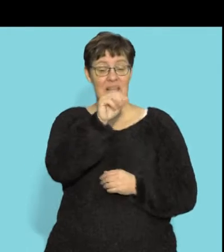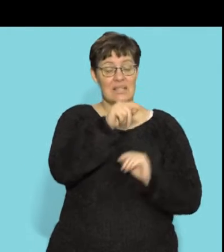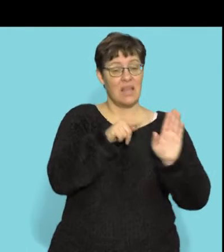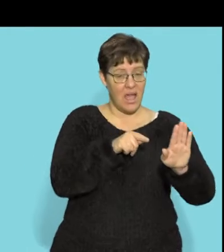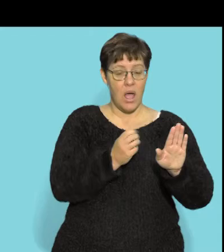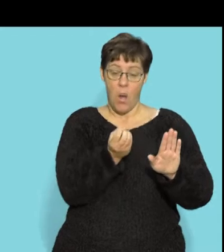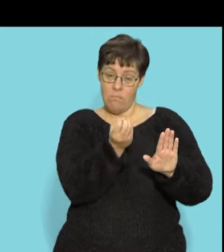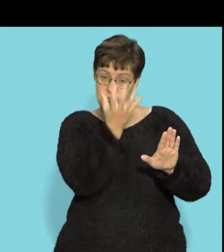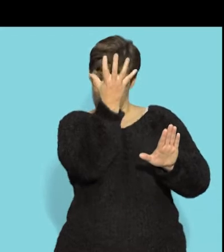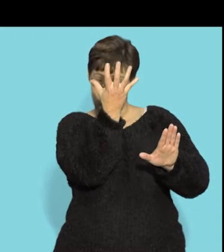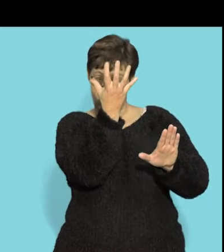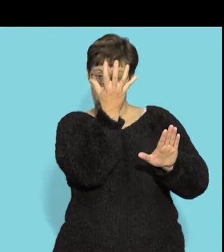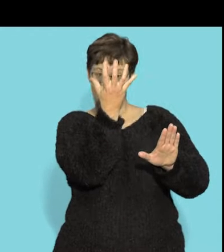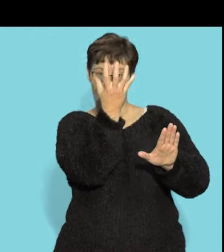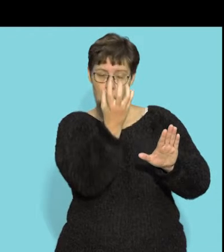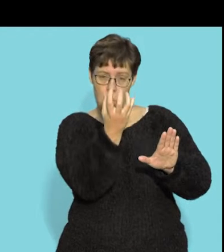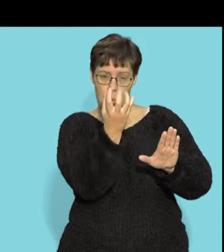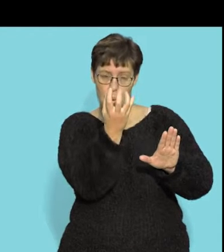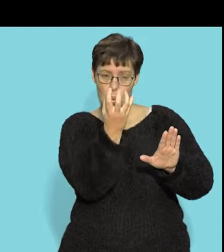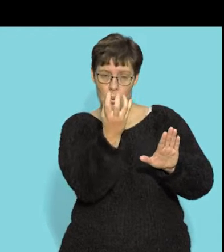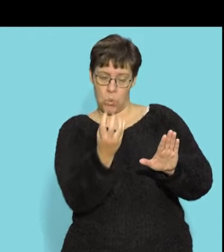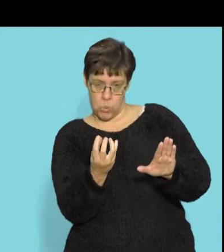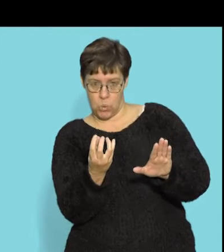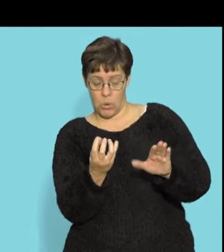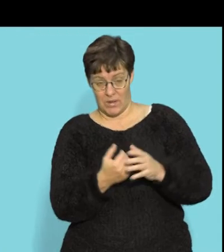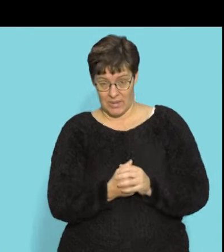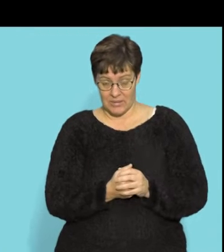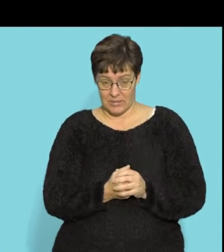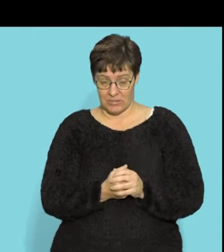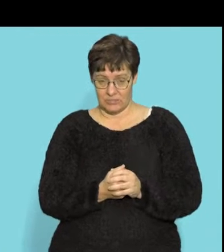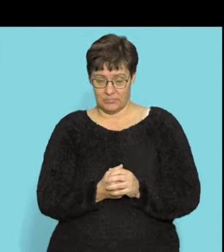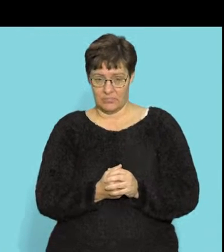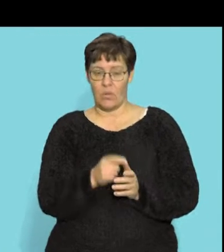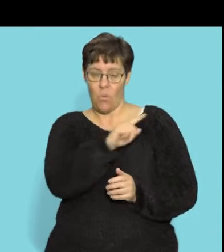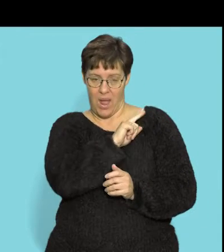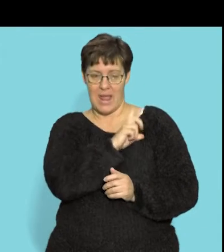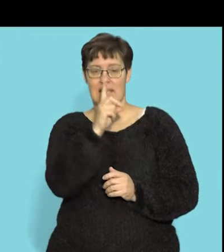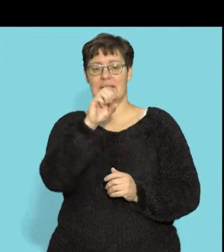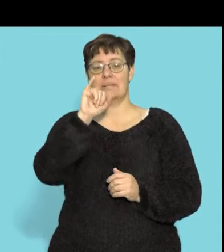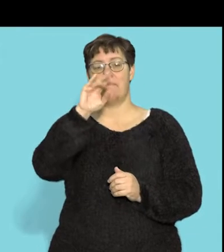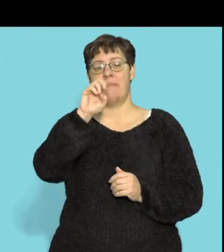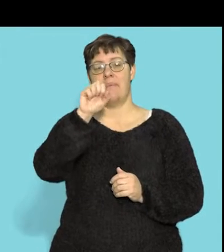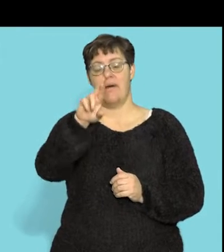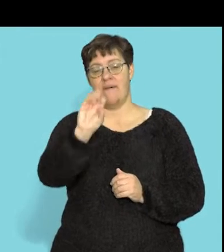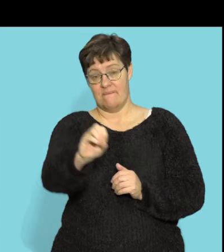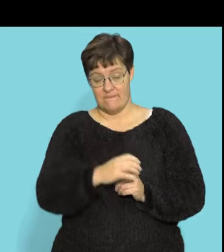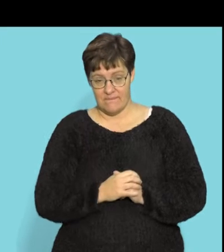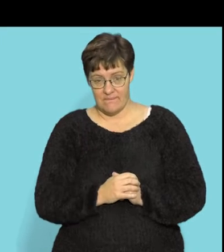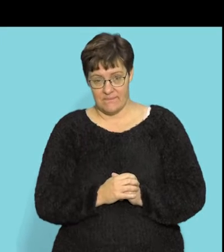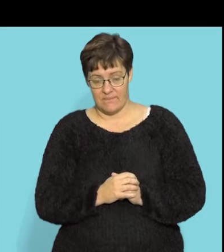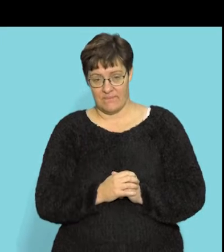series, the brightness of the light bulb actually decreases. In other words, they became dimmer.